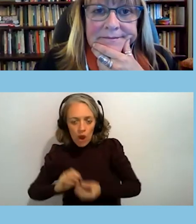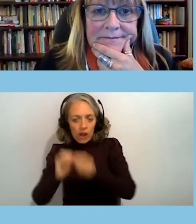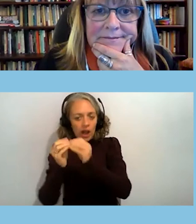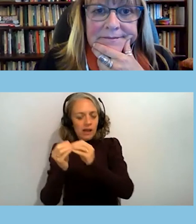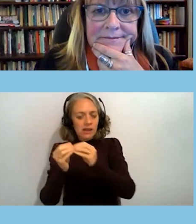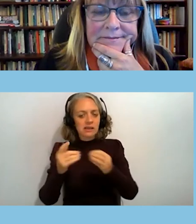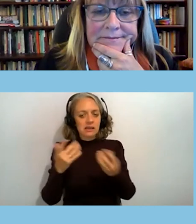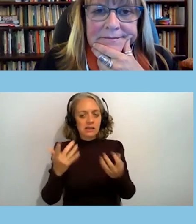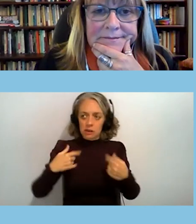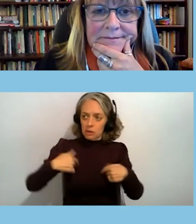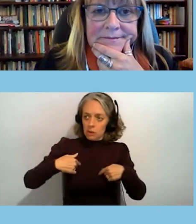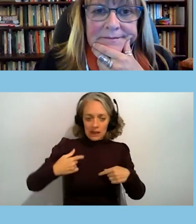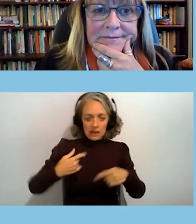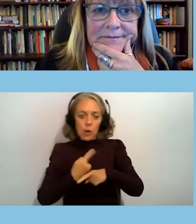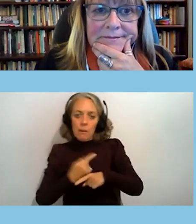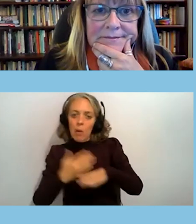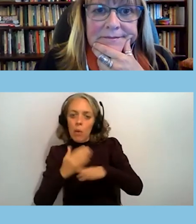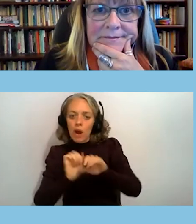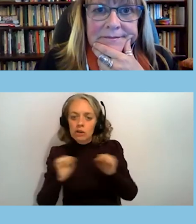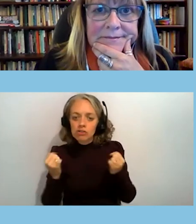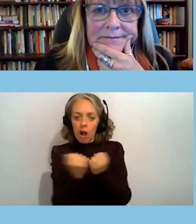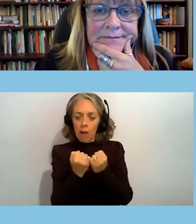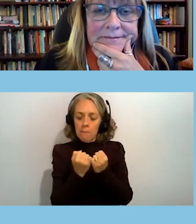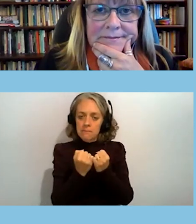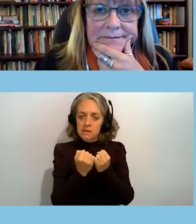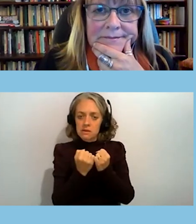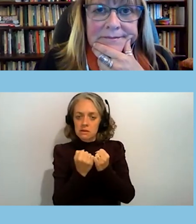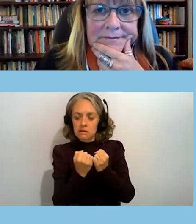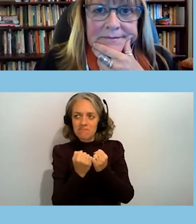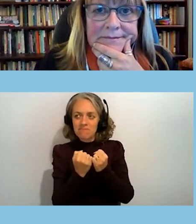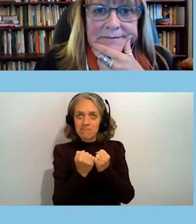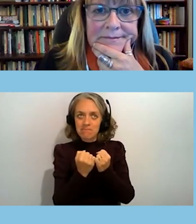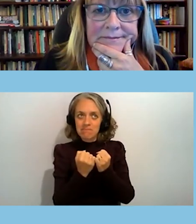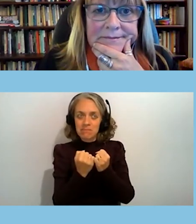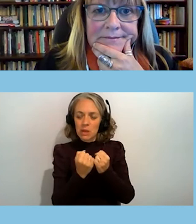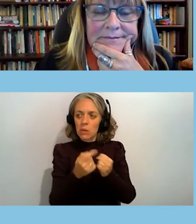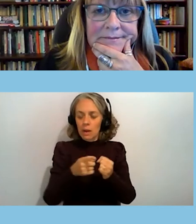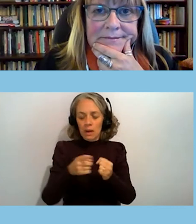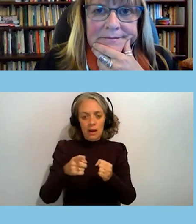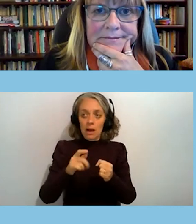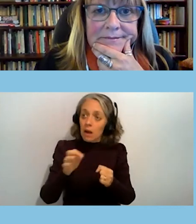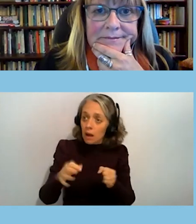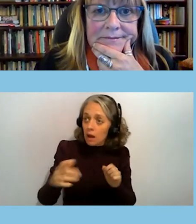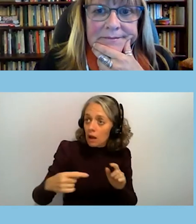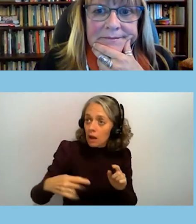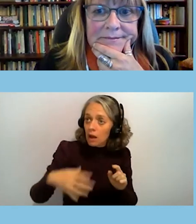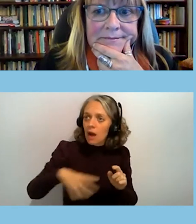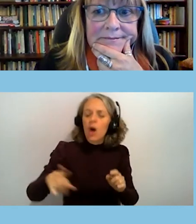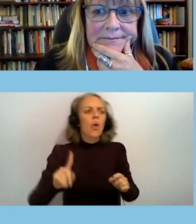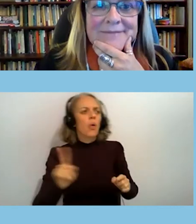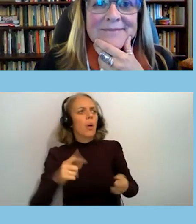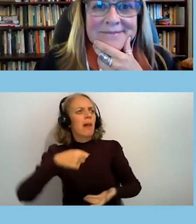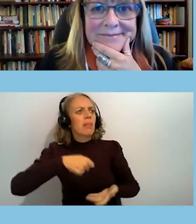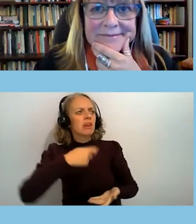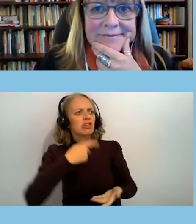talk to people about these workshops, people very often sort of immediately start to talk to us about budgets.